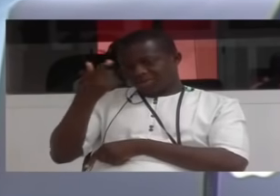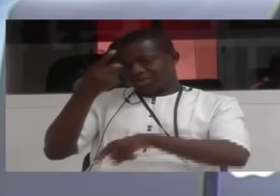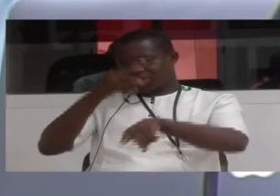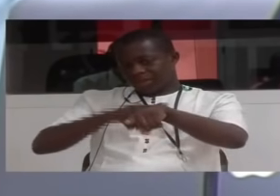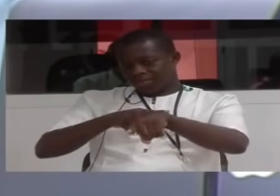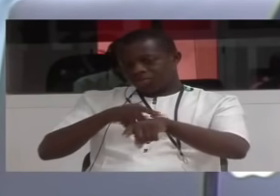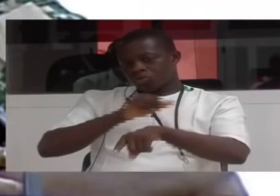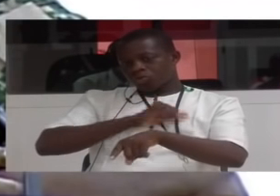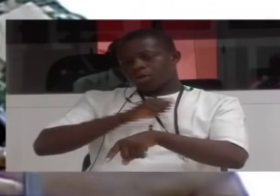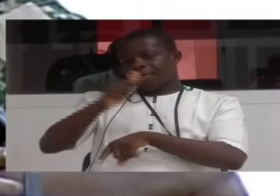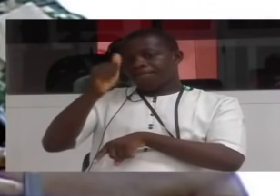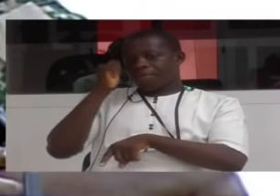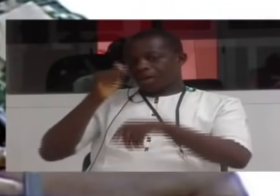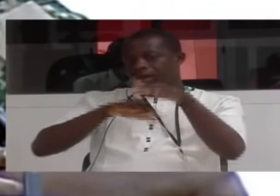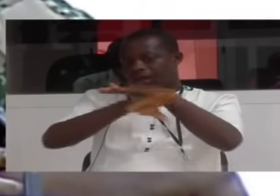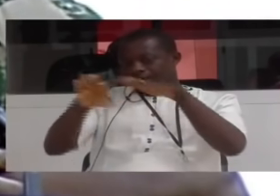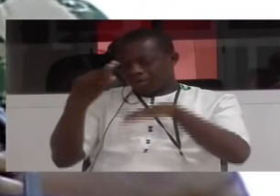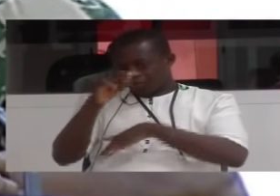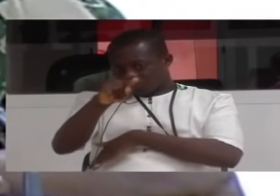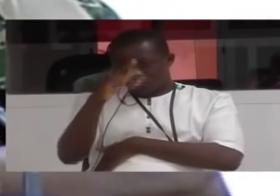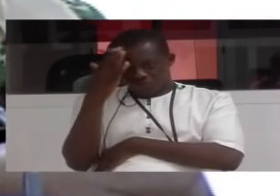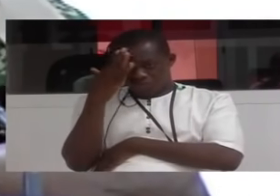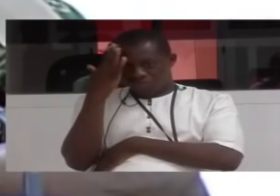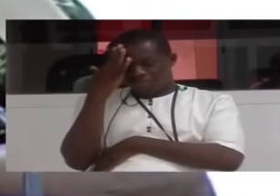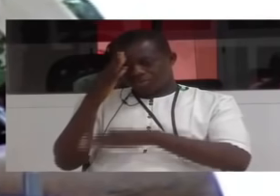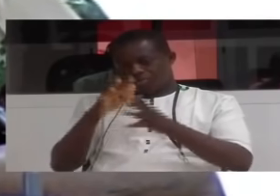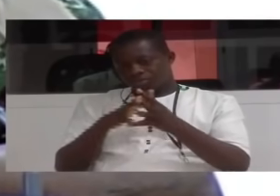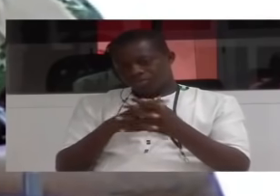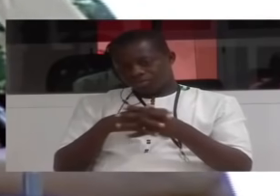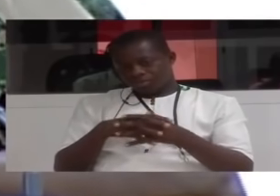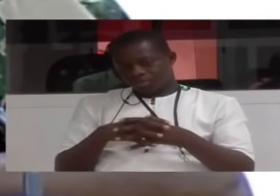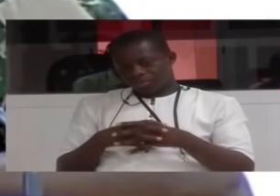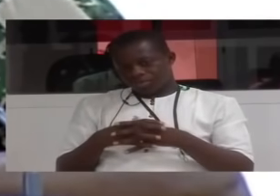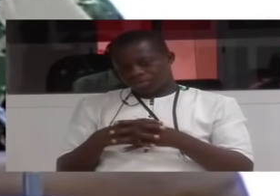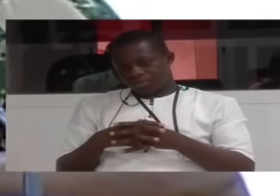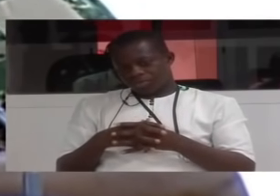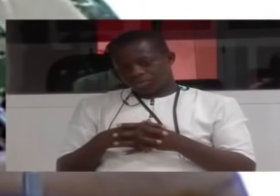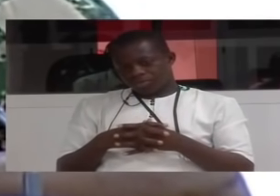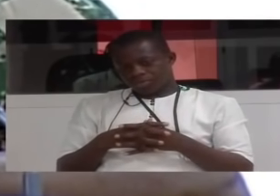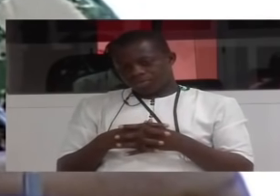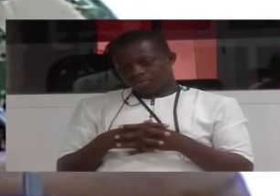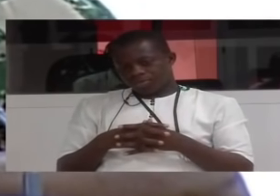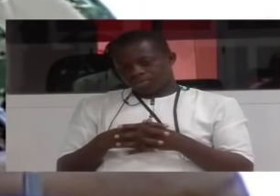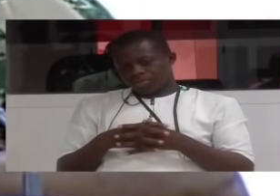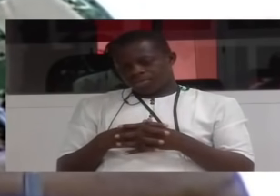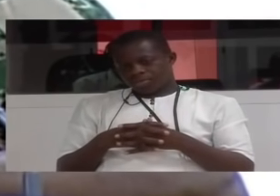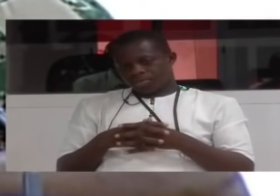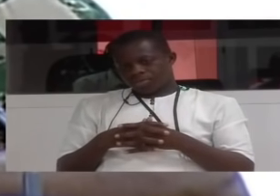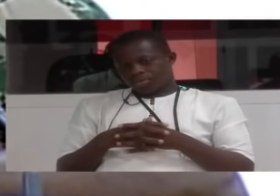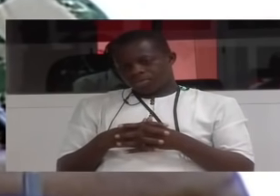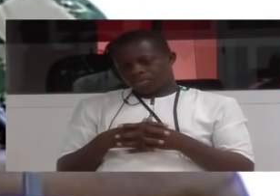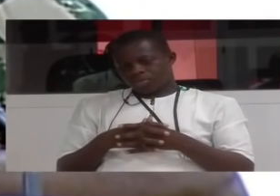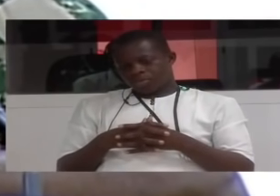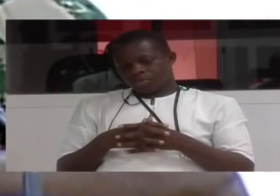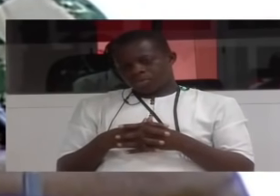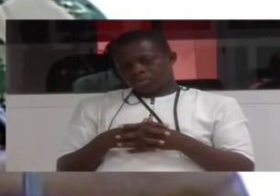what is their background as far as you know? Ñaar ñi nga xamne gisé nga ak ñom Bonto bi ngeen dajé fofu ñaar ñooñu ndax